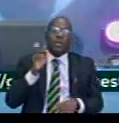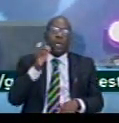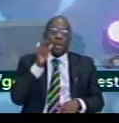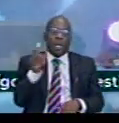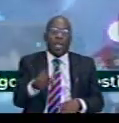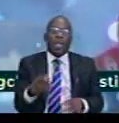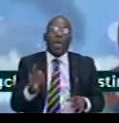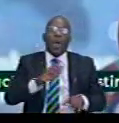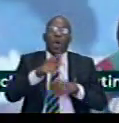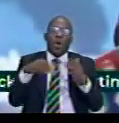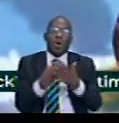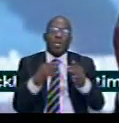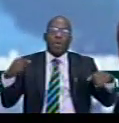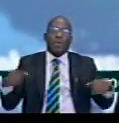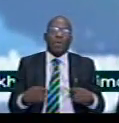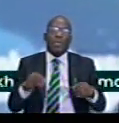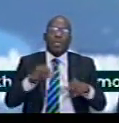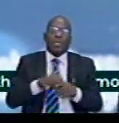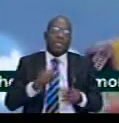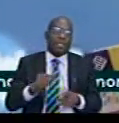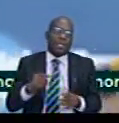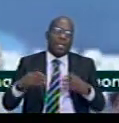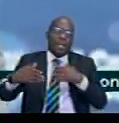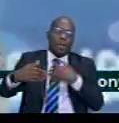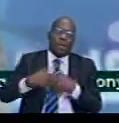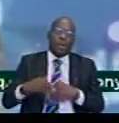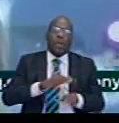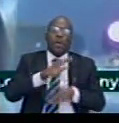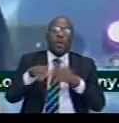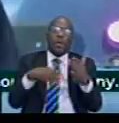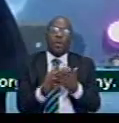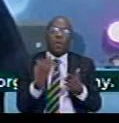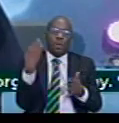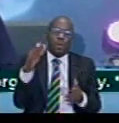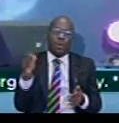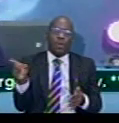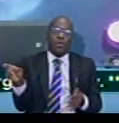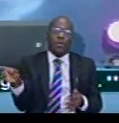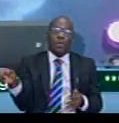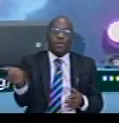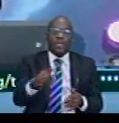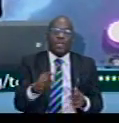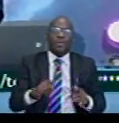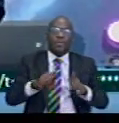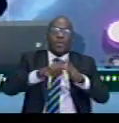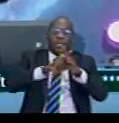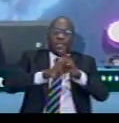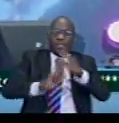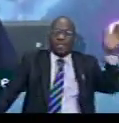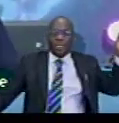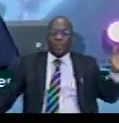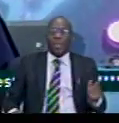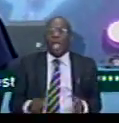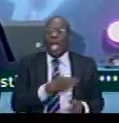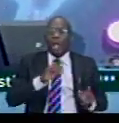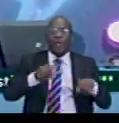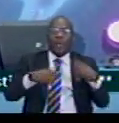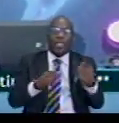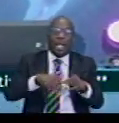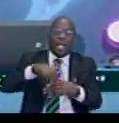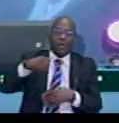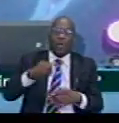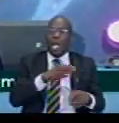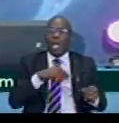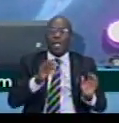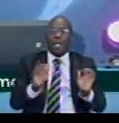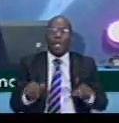region, all of them vanished away. And she said that today she was going up and down, bending herself, picking things from the ground, and she